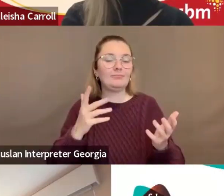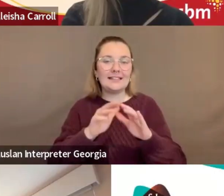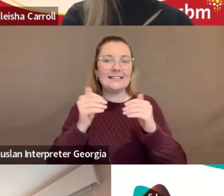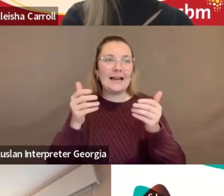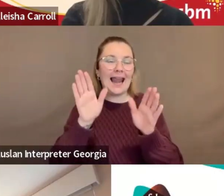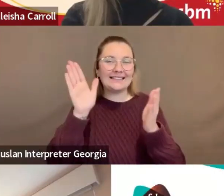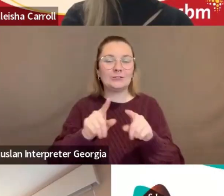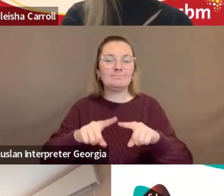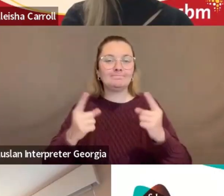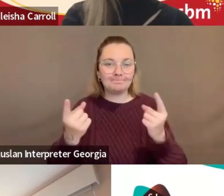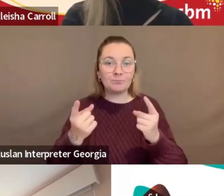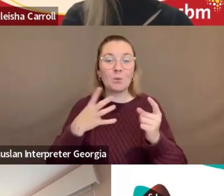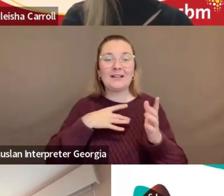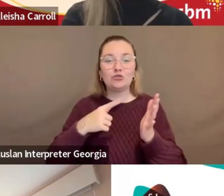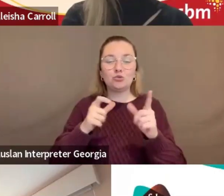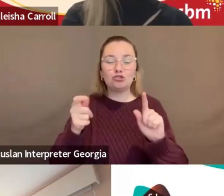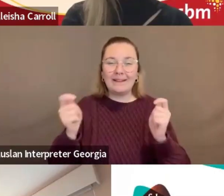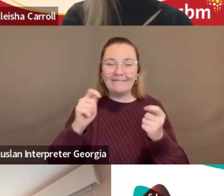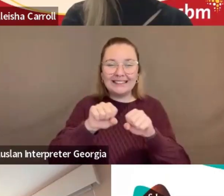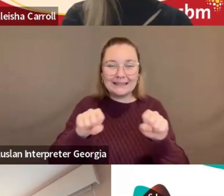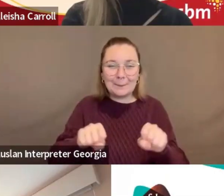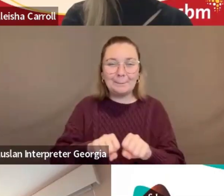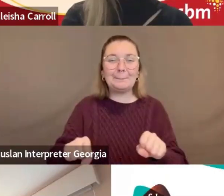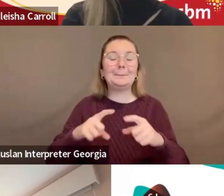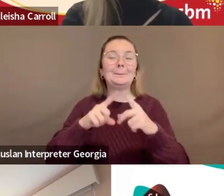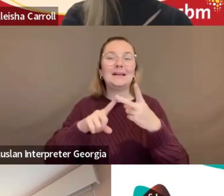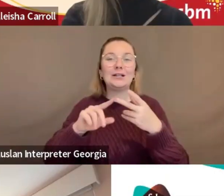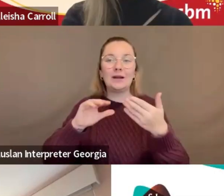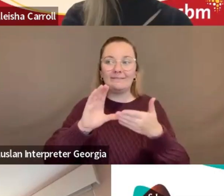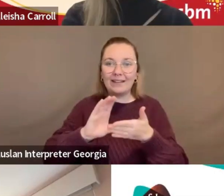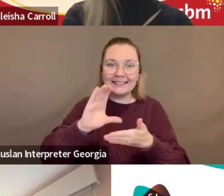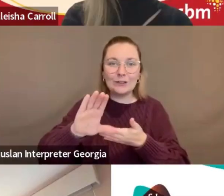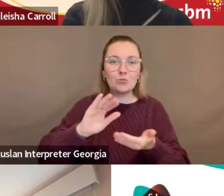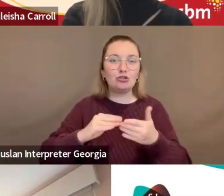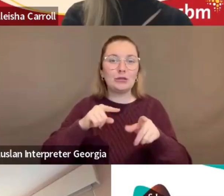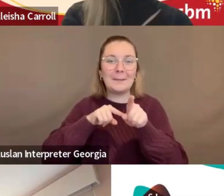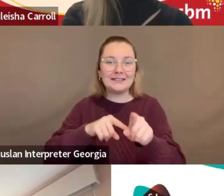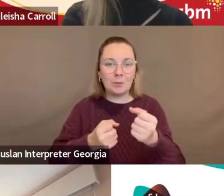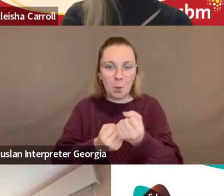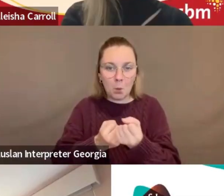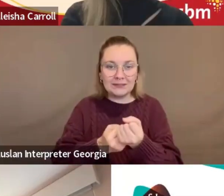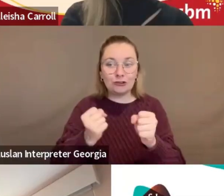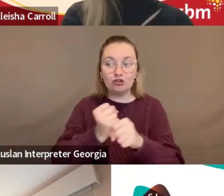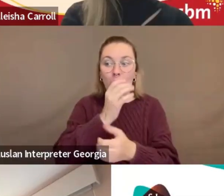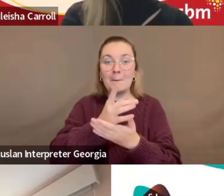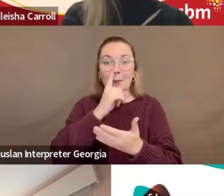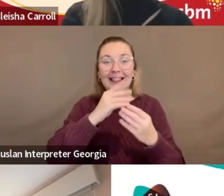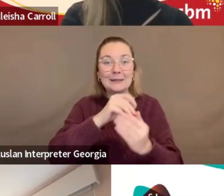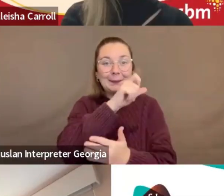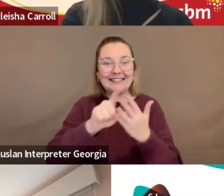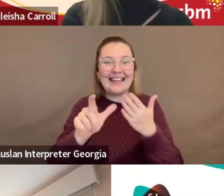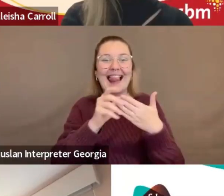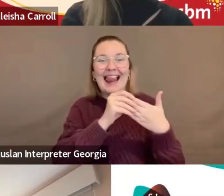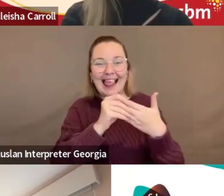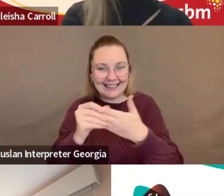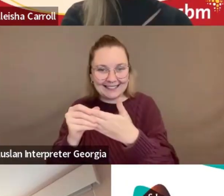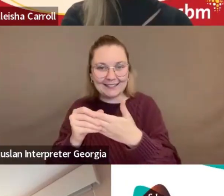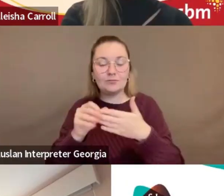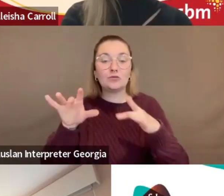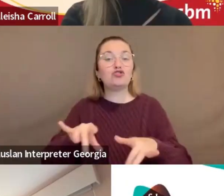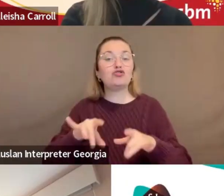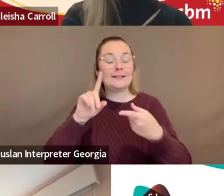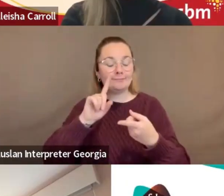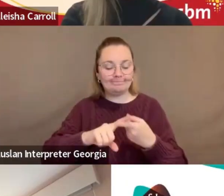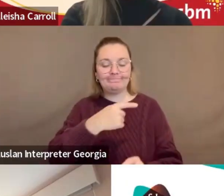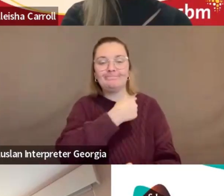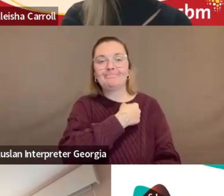requires transforming systems, investing in these community-based supports, and ensuring that persons with disabilities lead the way. Australia remains